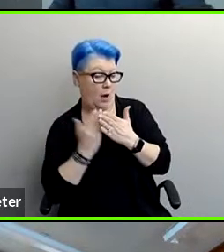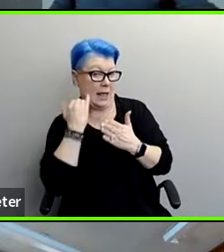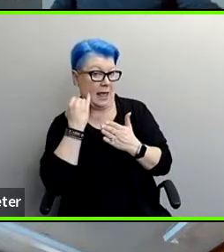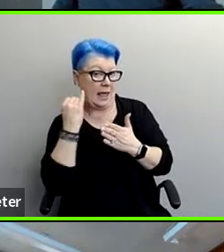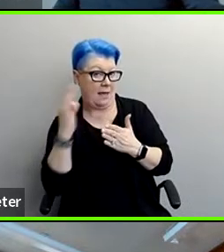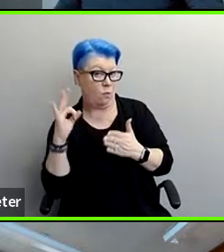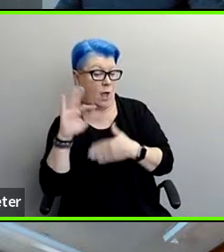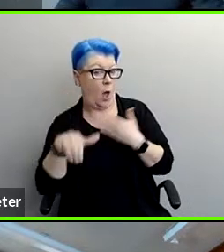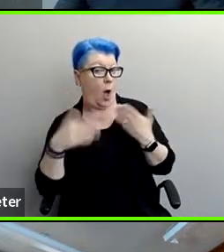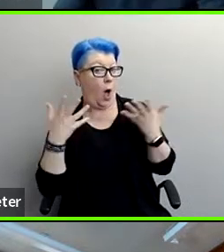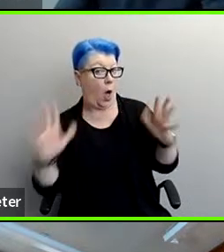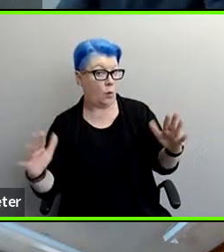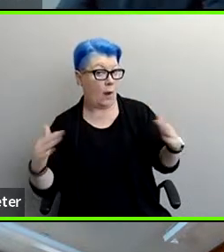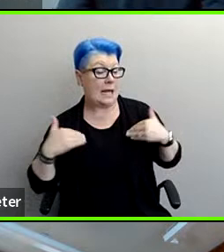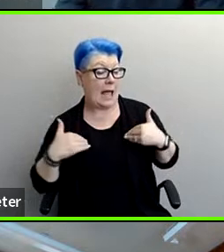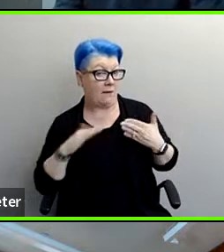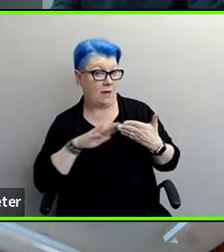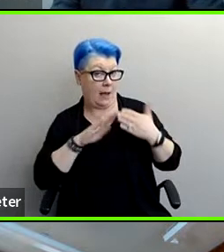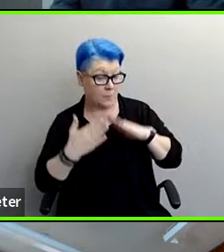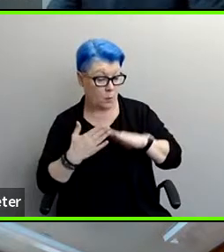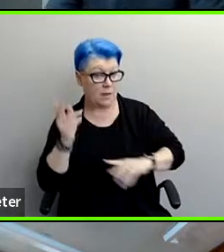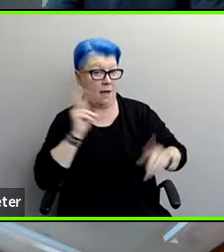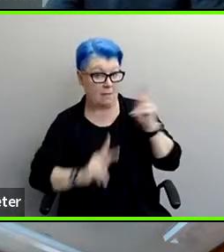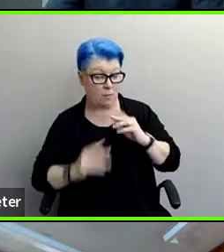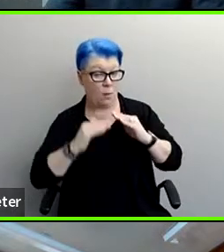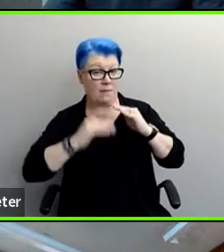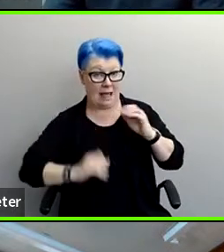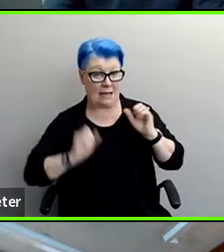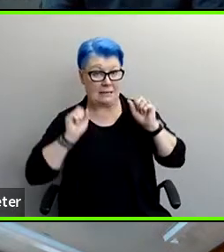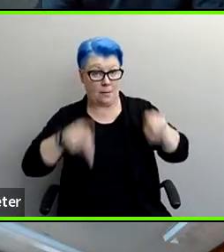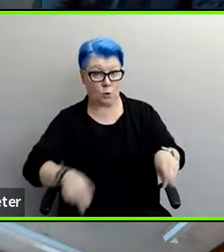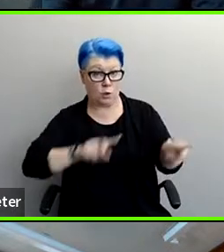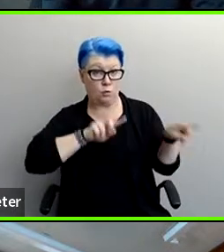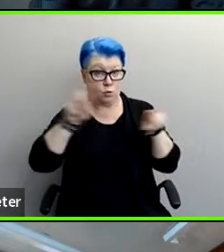of individuals who have less opportunity to go to college,